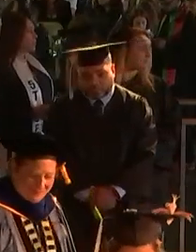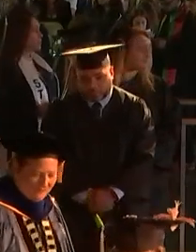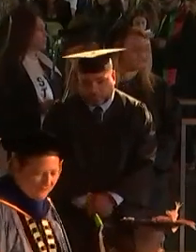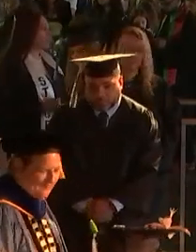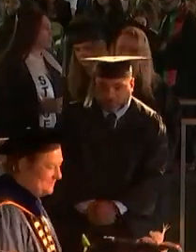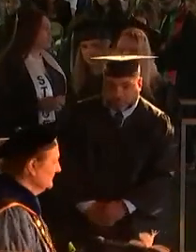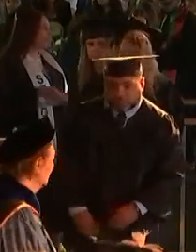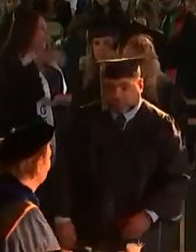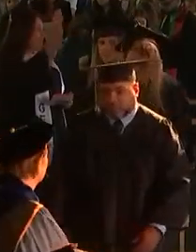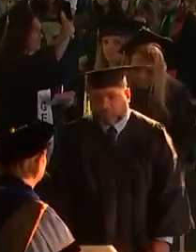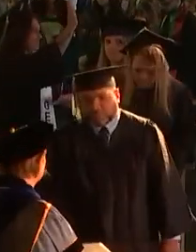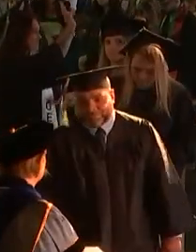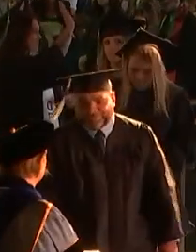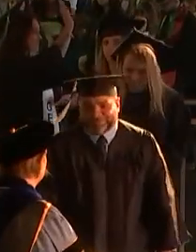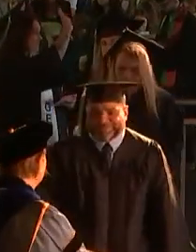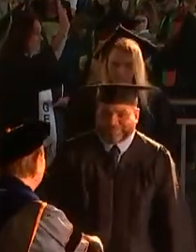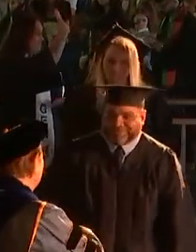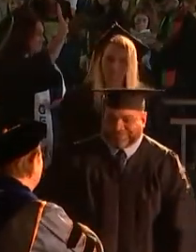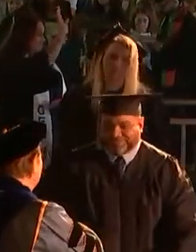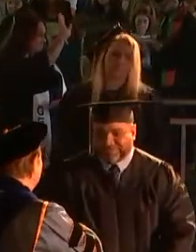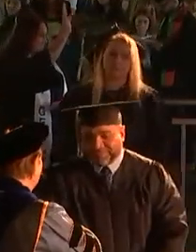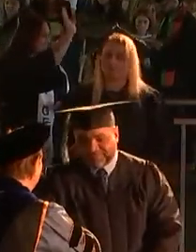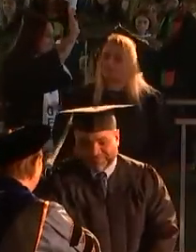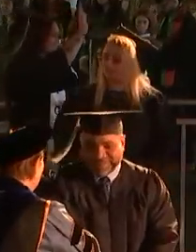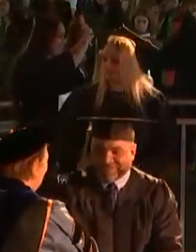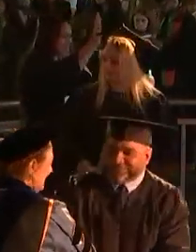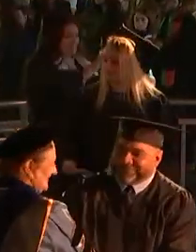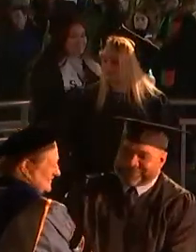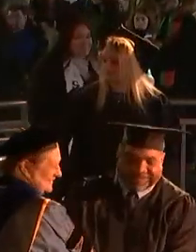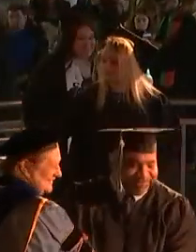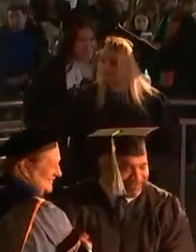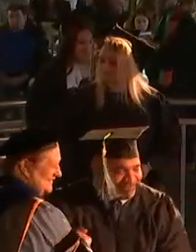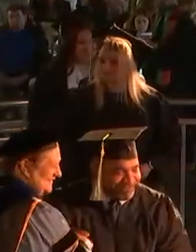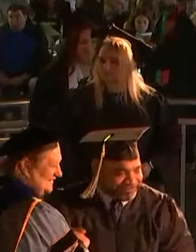Jonathan Delgado Torres, magna cum laude.